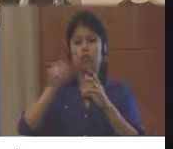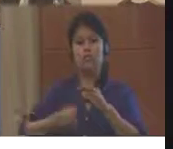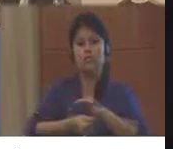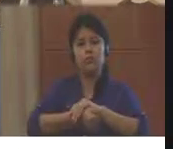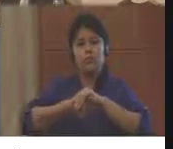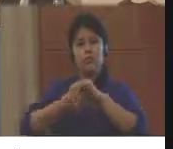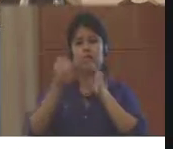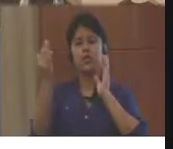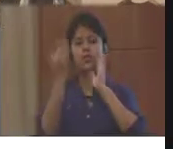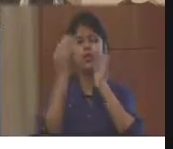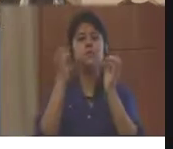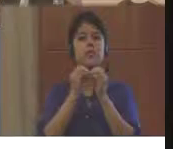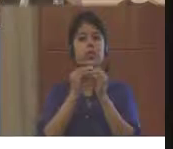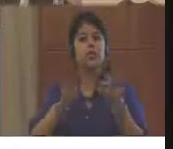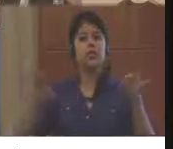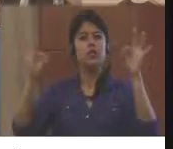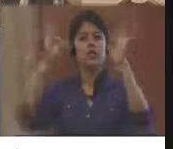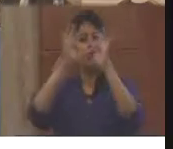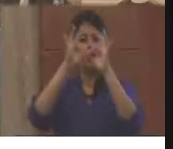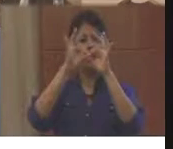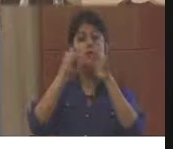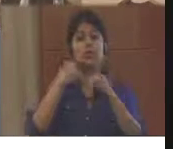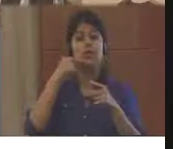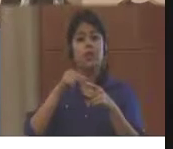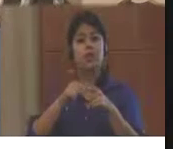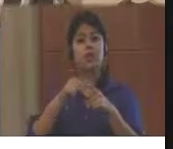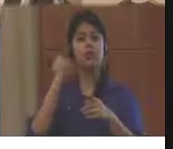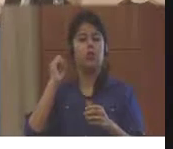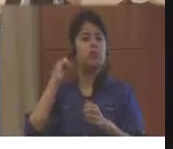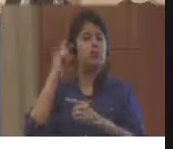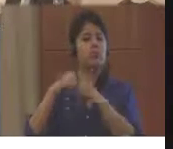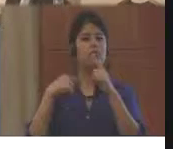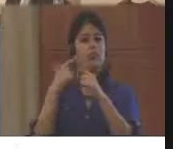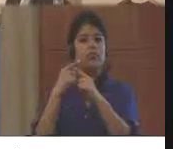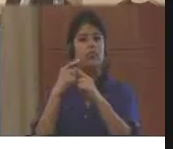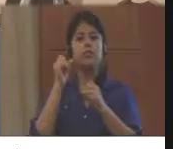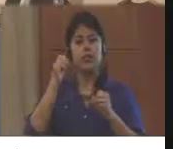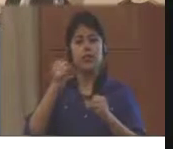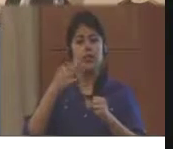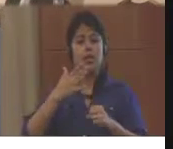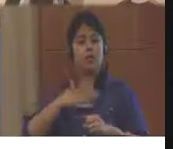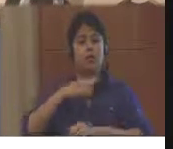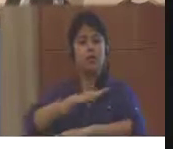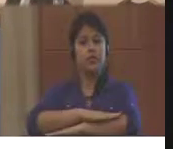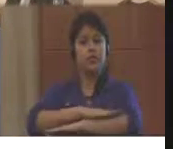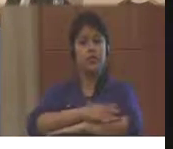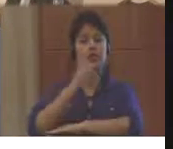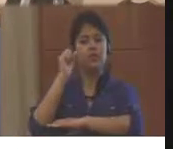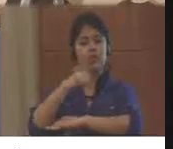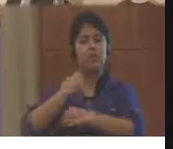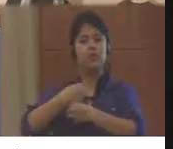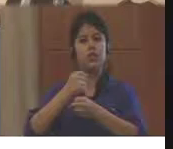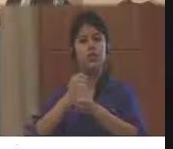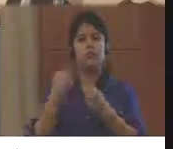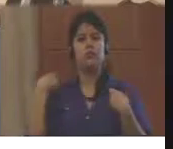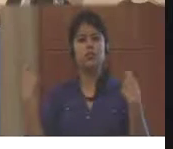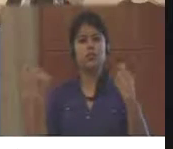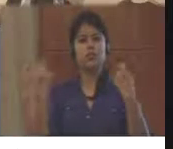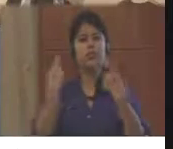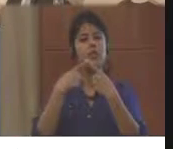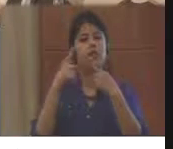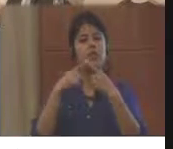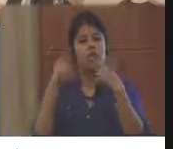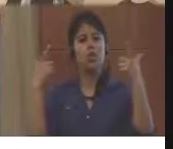vision should not hide the most important vision. The most vital action is made locally. This platform serves to